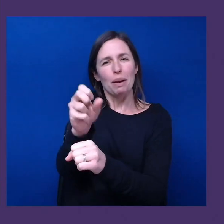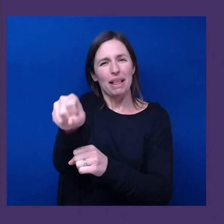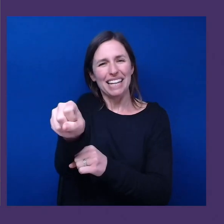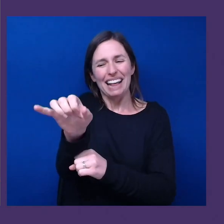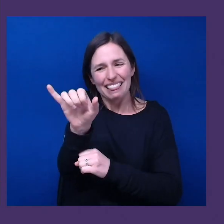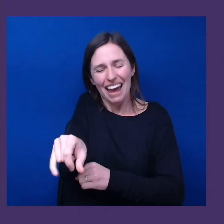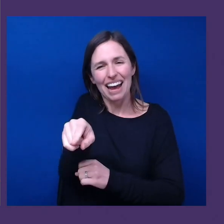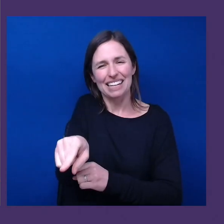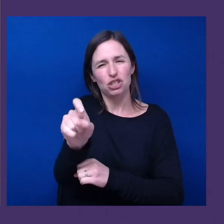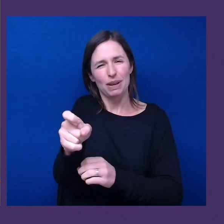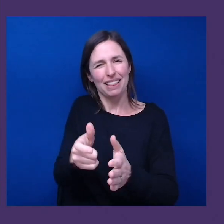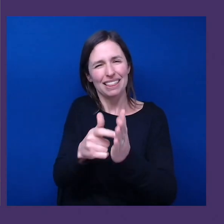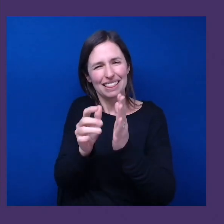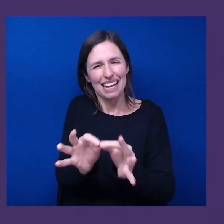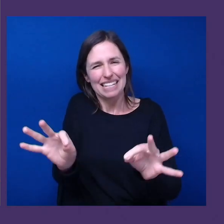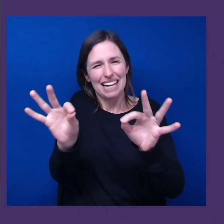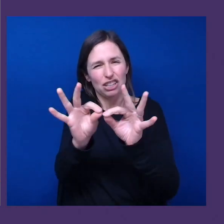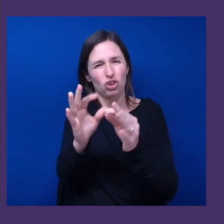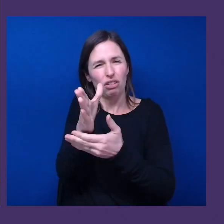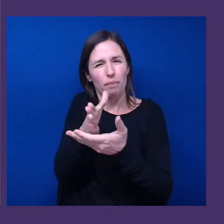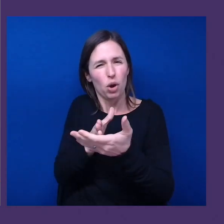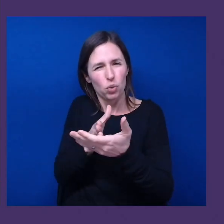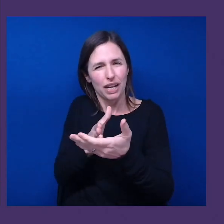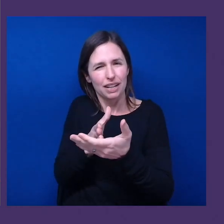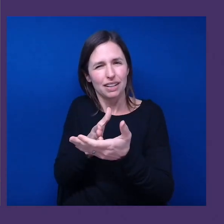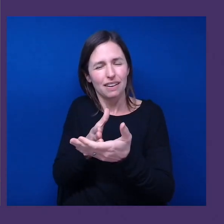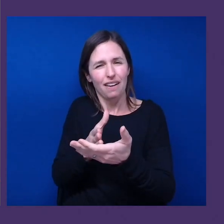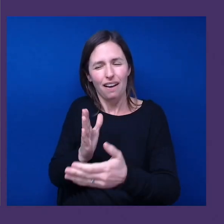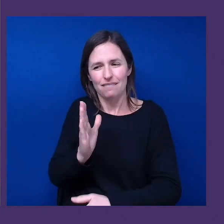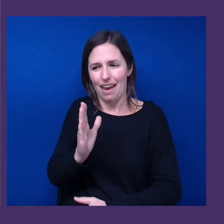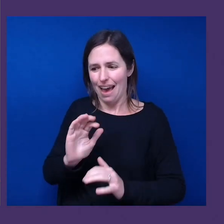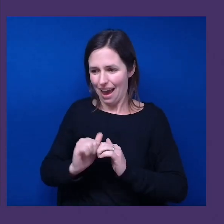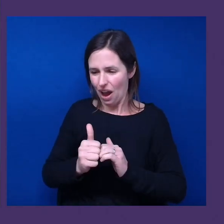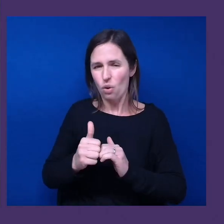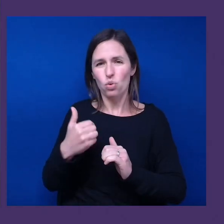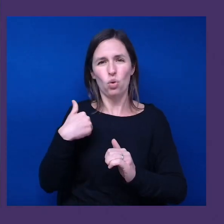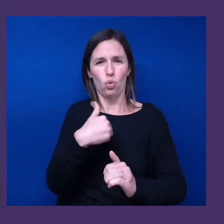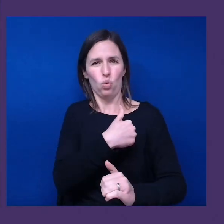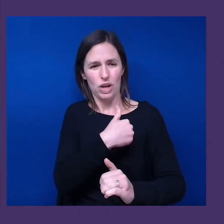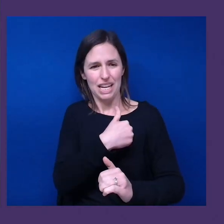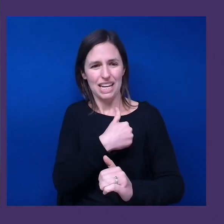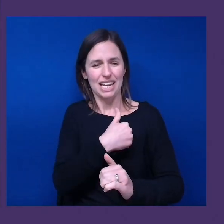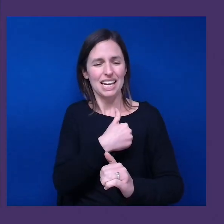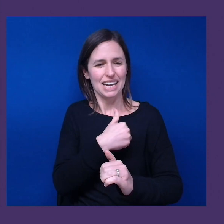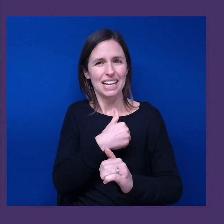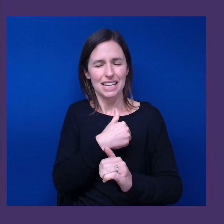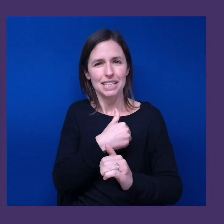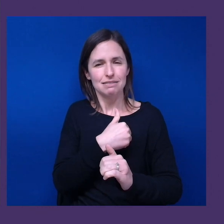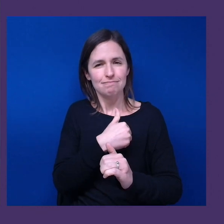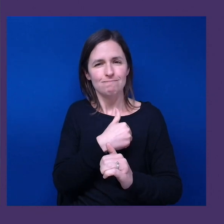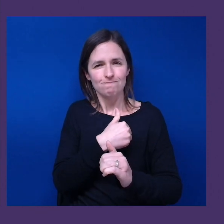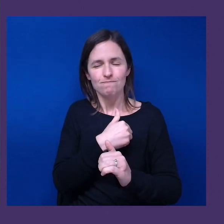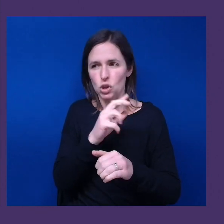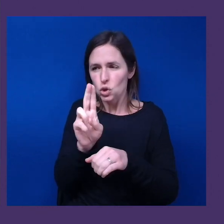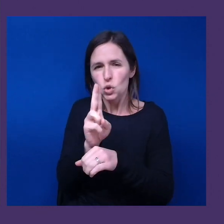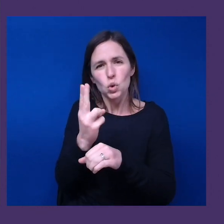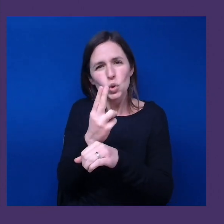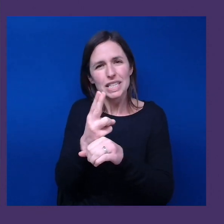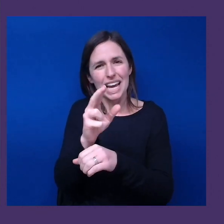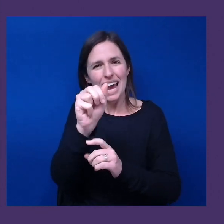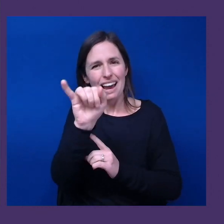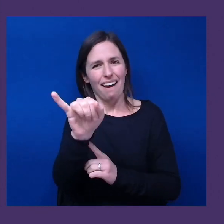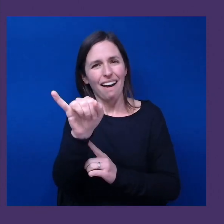component of how AI can be usable by everyone.